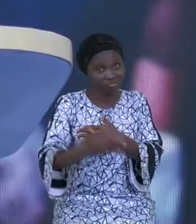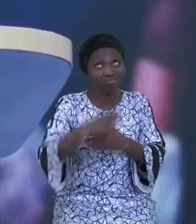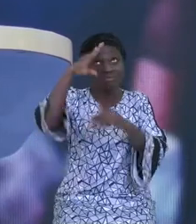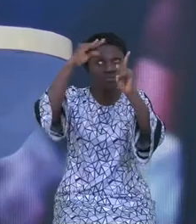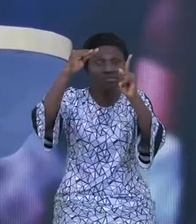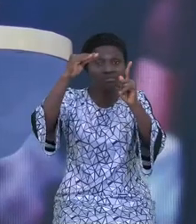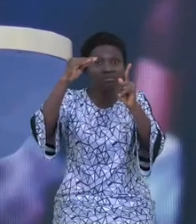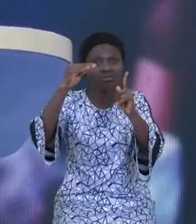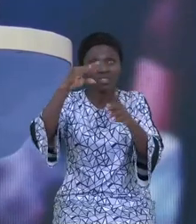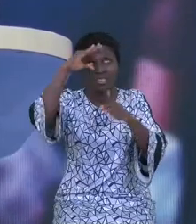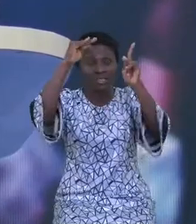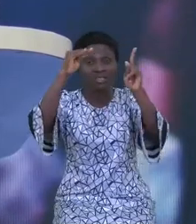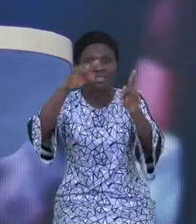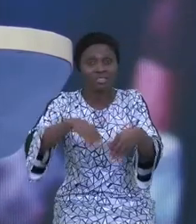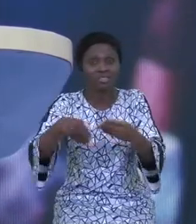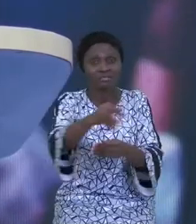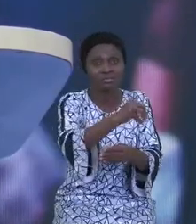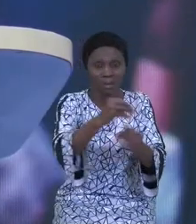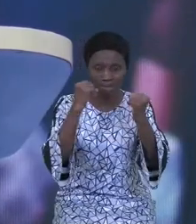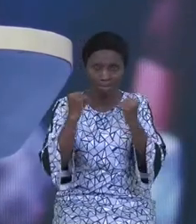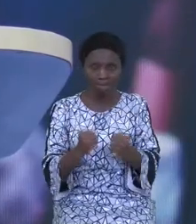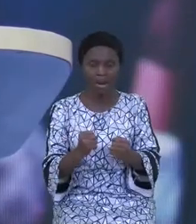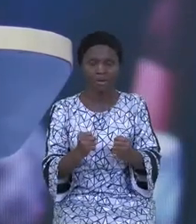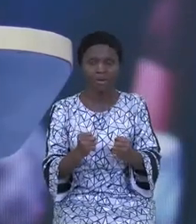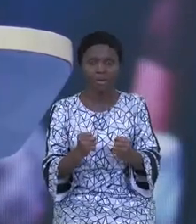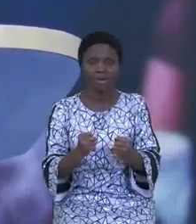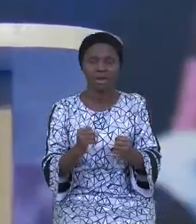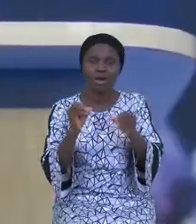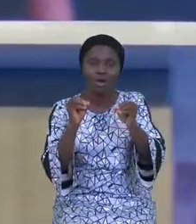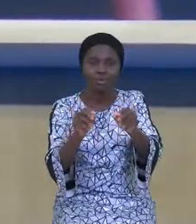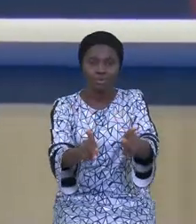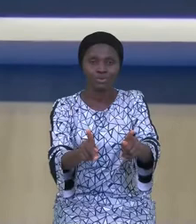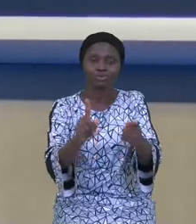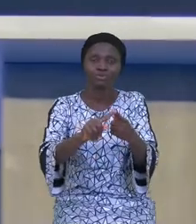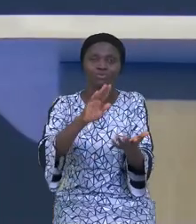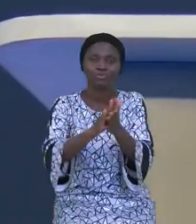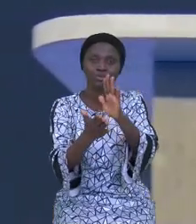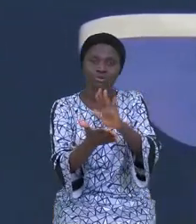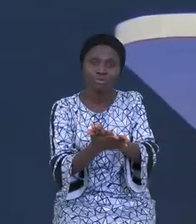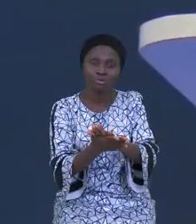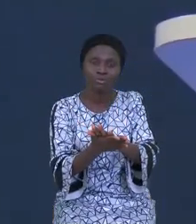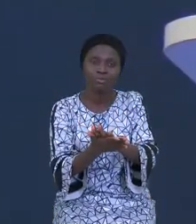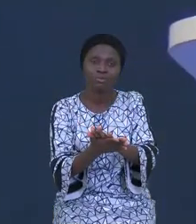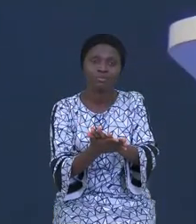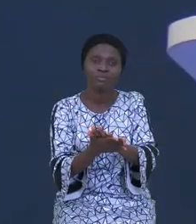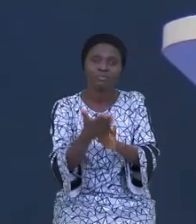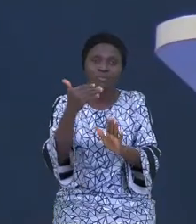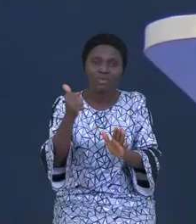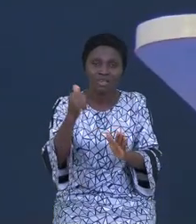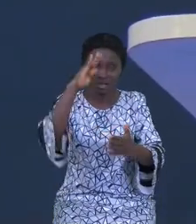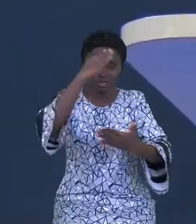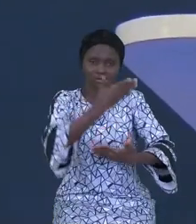power, the chance, the privilege to become a